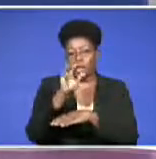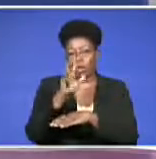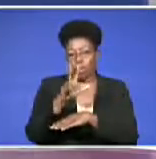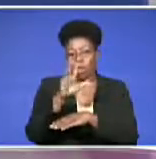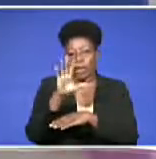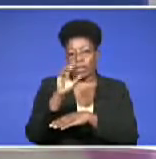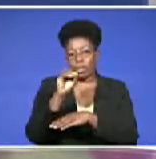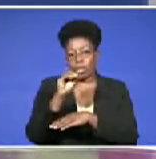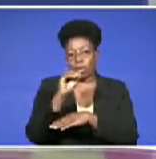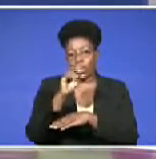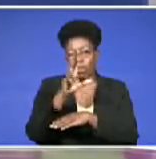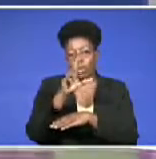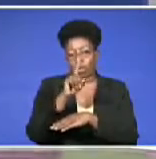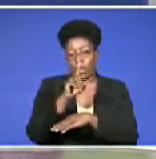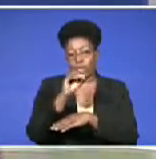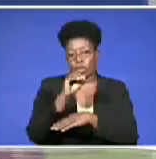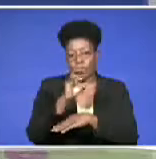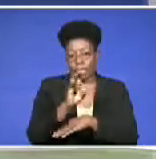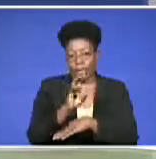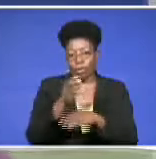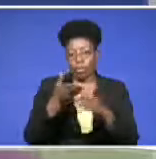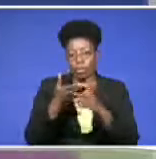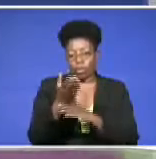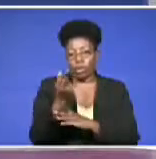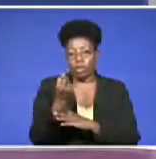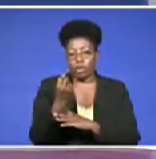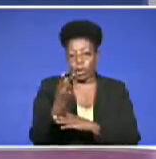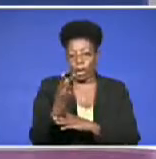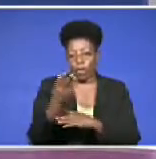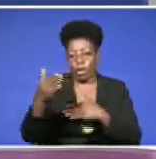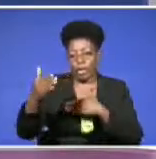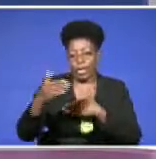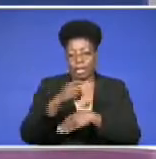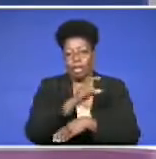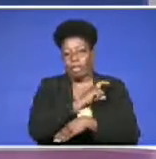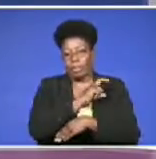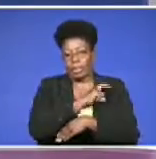911-919-350-3107-12 or your nearest police station.